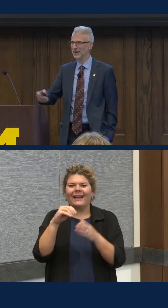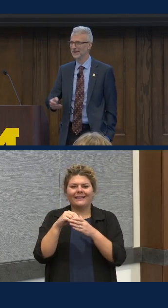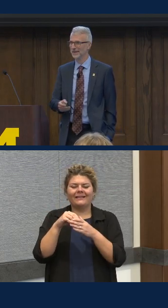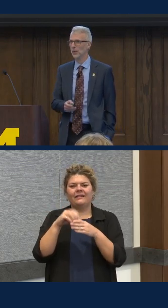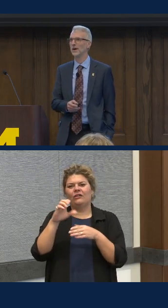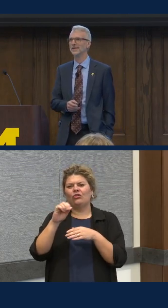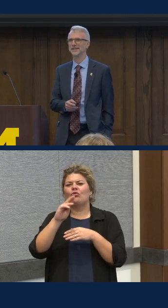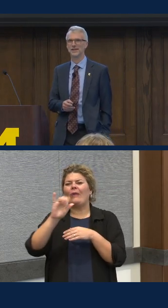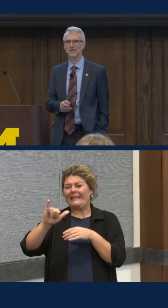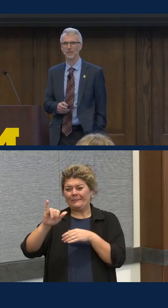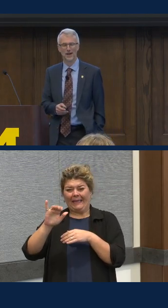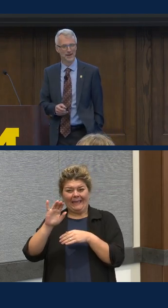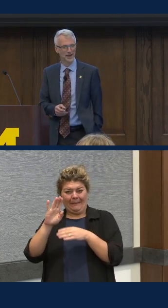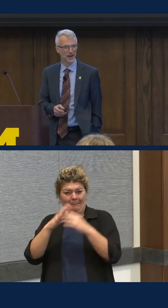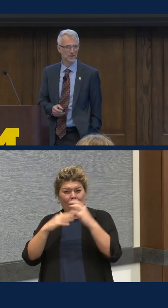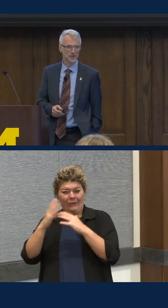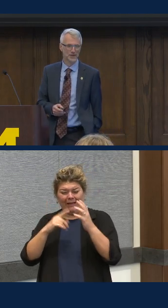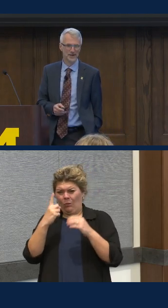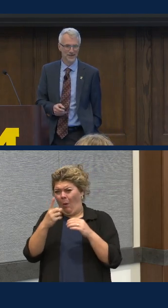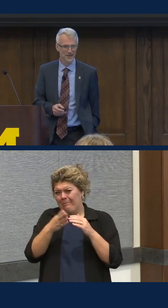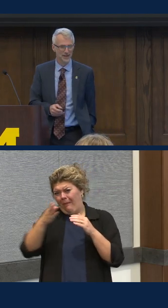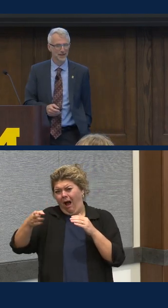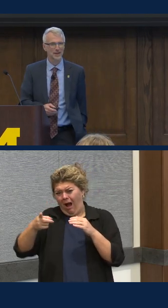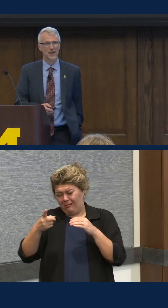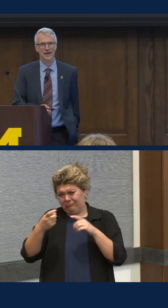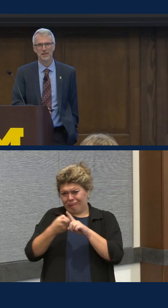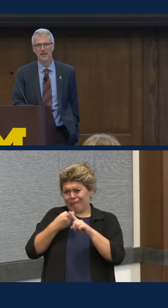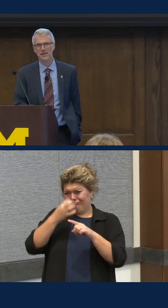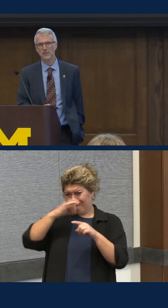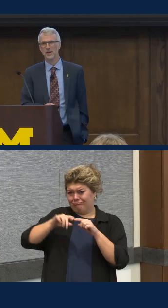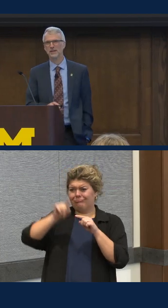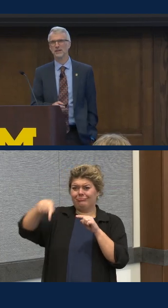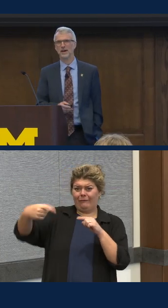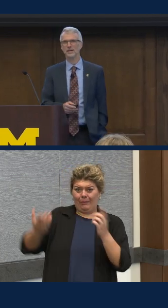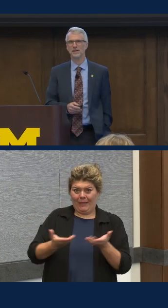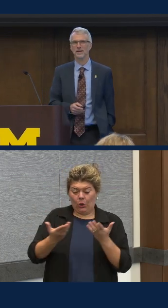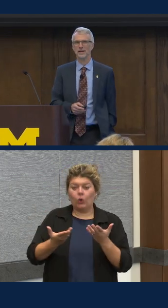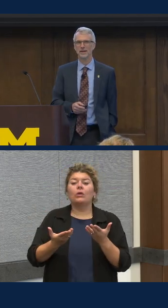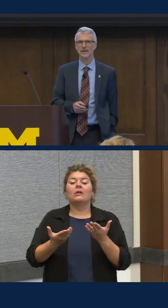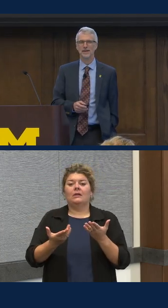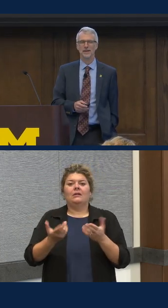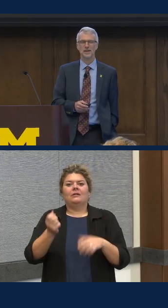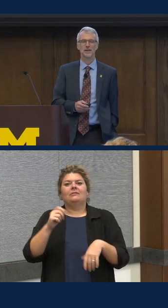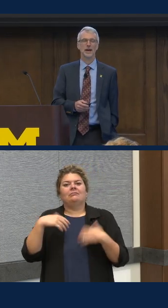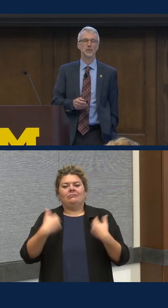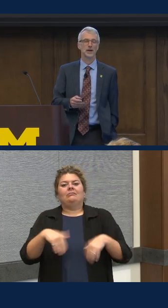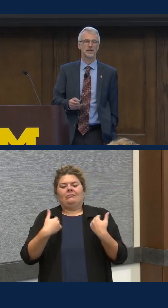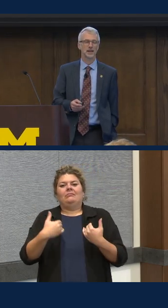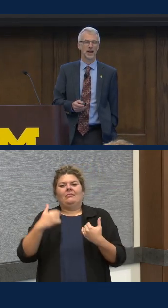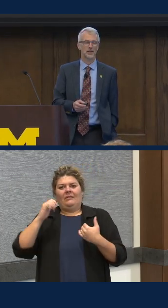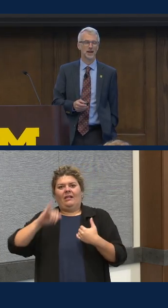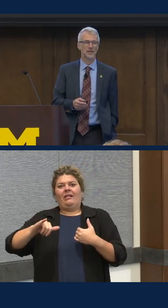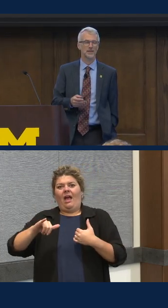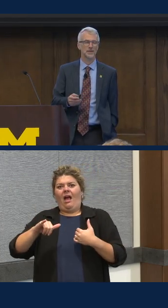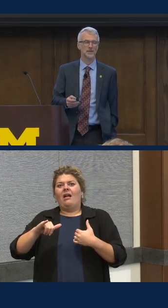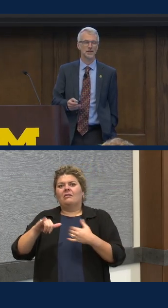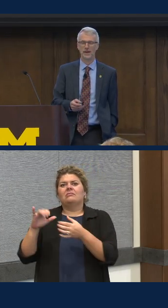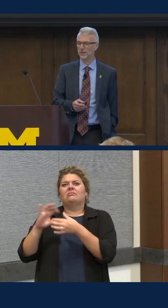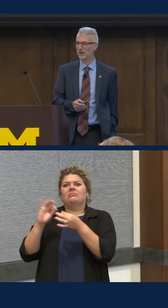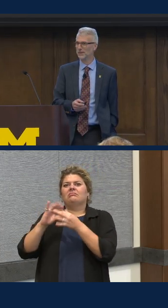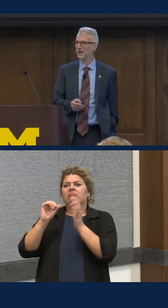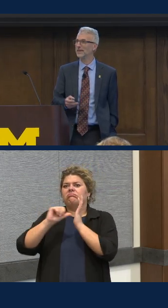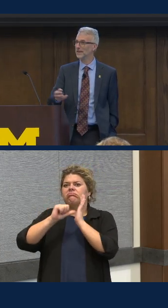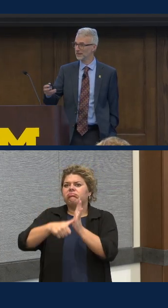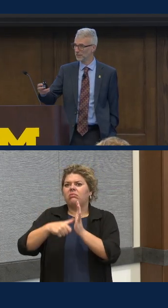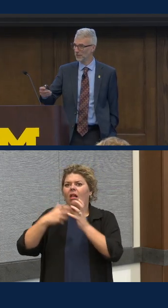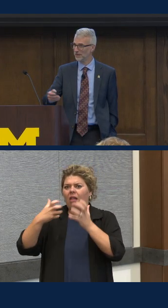just a block and a half from here. And I think it speaks a lot to the collaborators that I've had, the students that I've